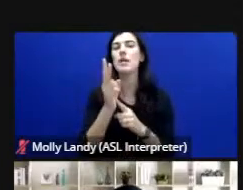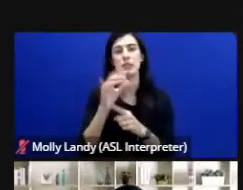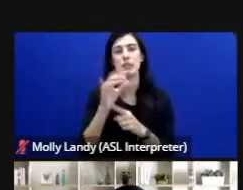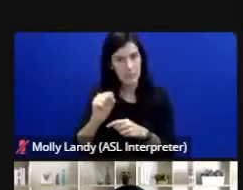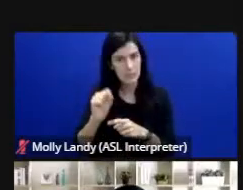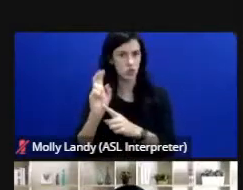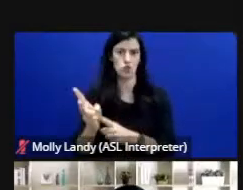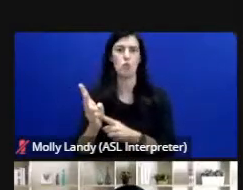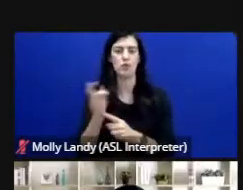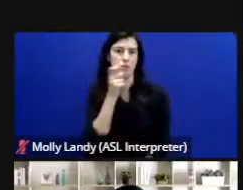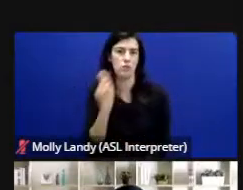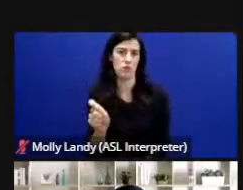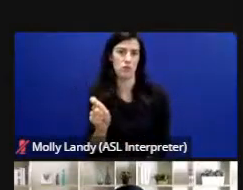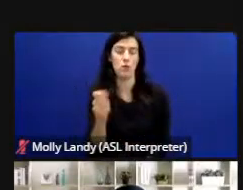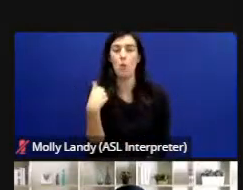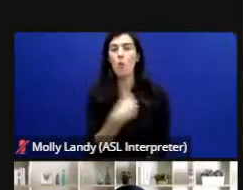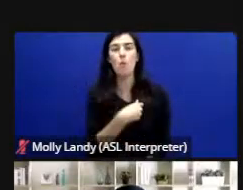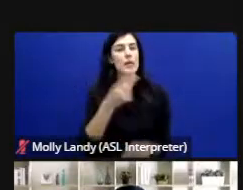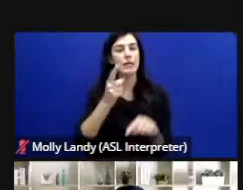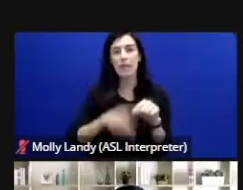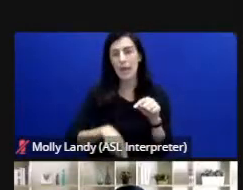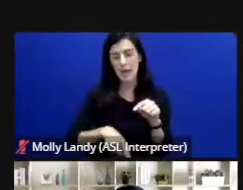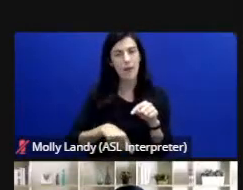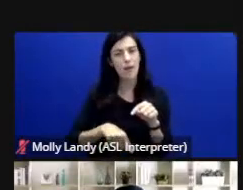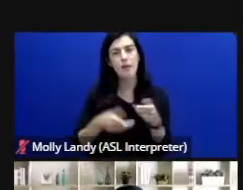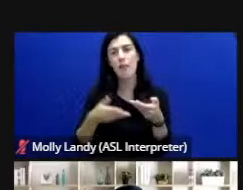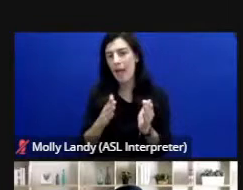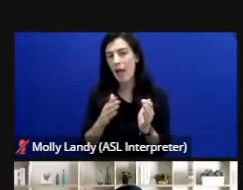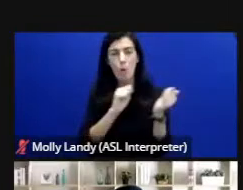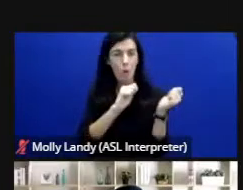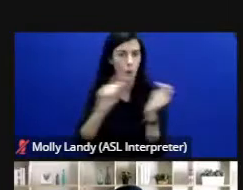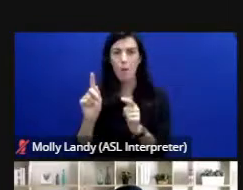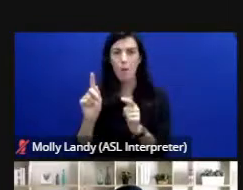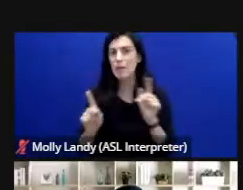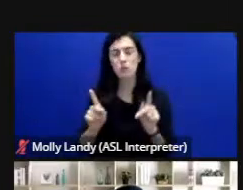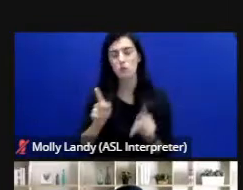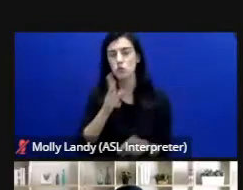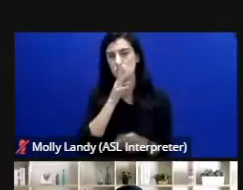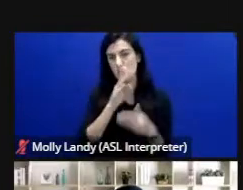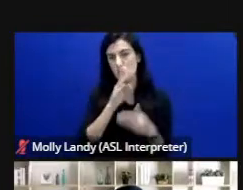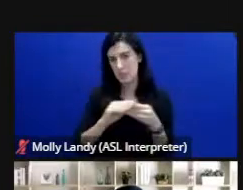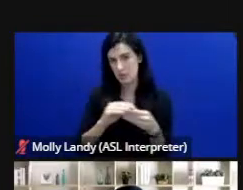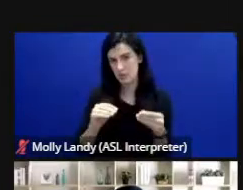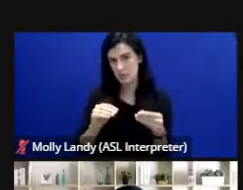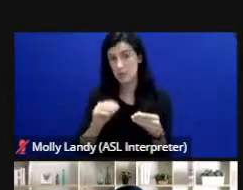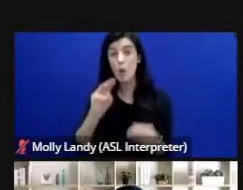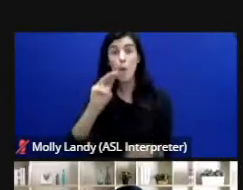do want to get through all of the people who are trying to speak. So Mimi, if you may begin.